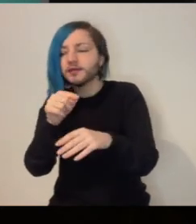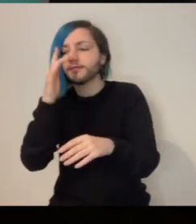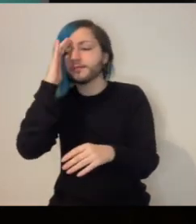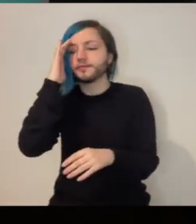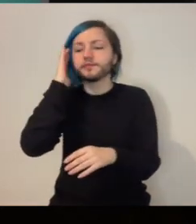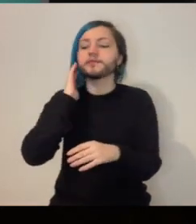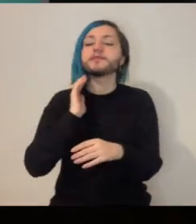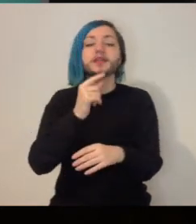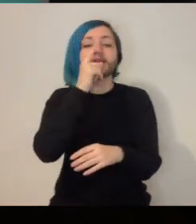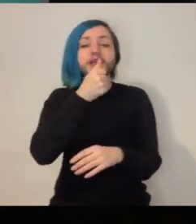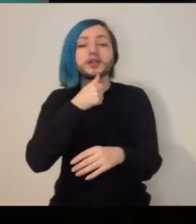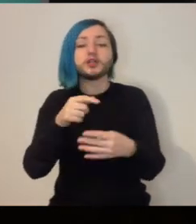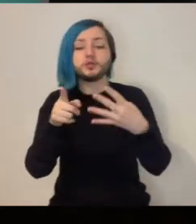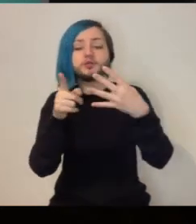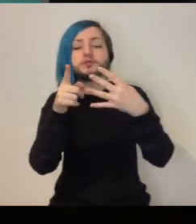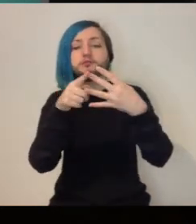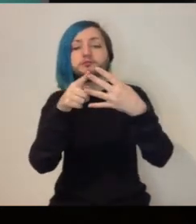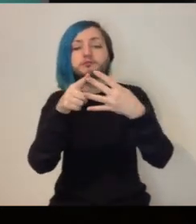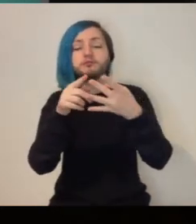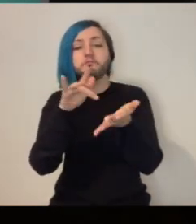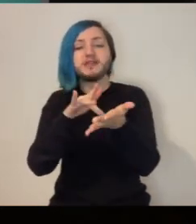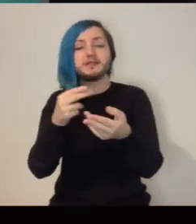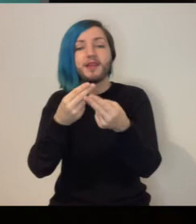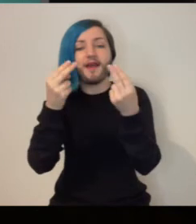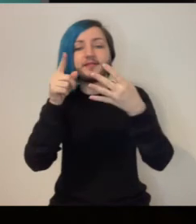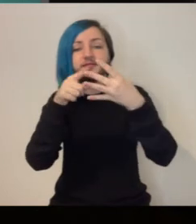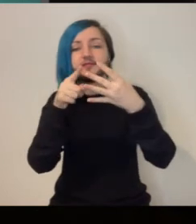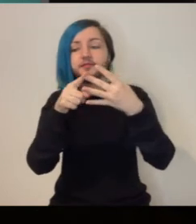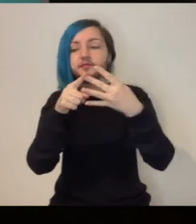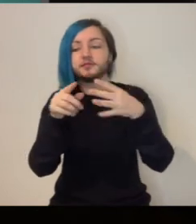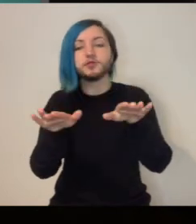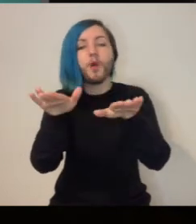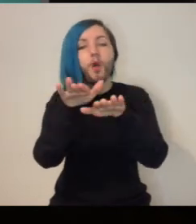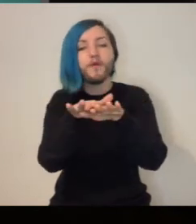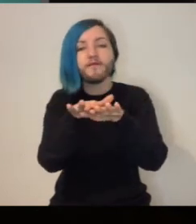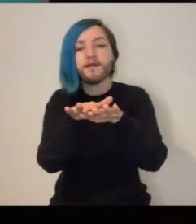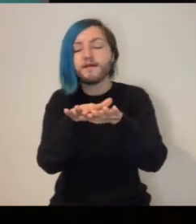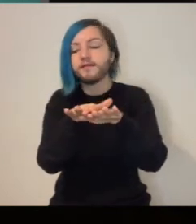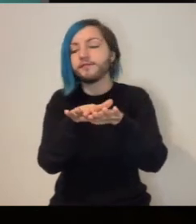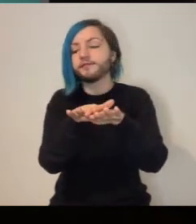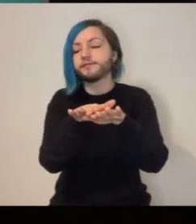then I can use my medium light and go over it, and I'll start to